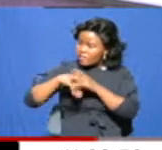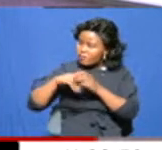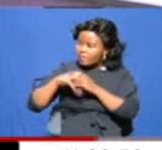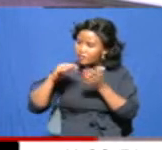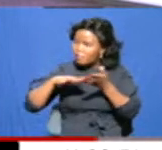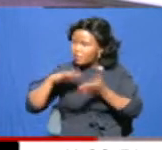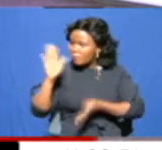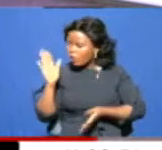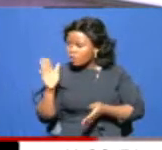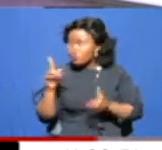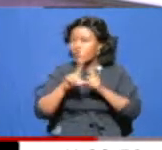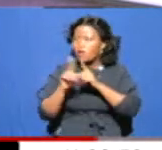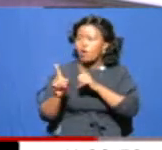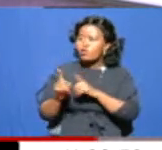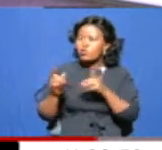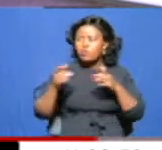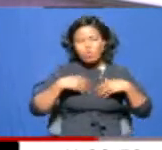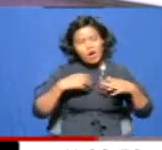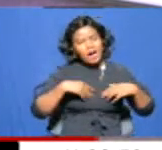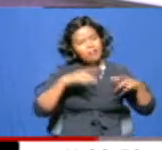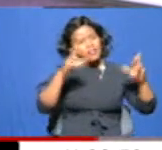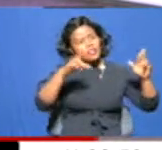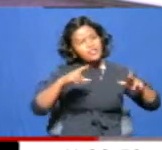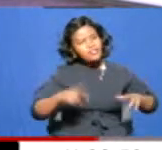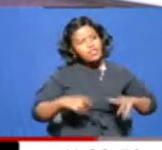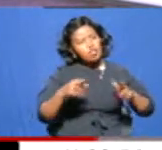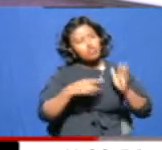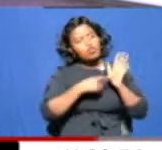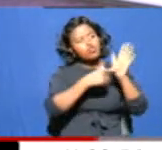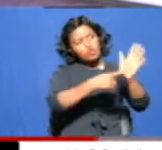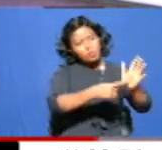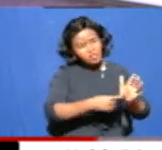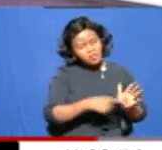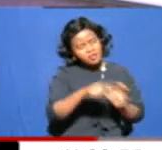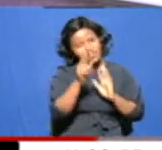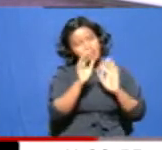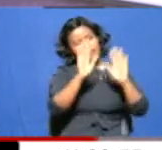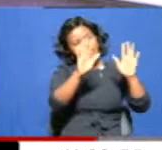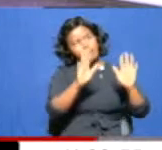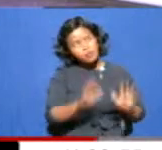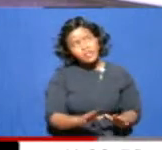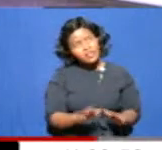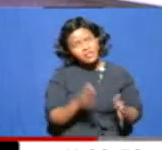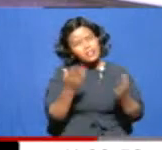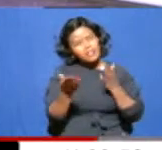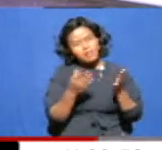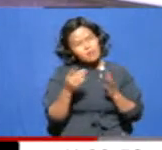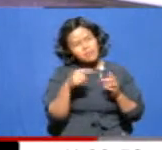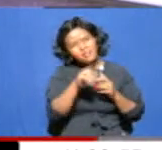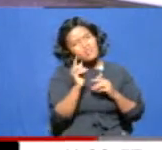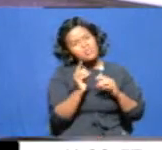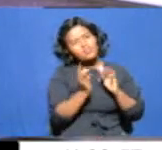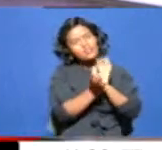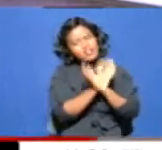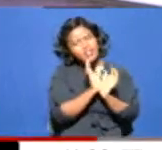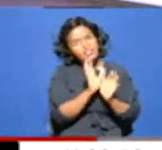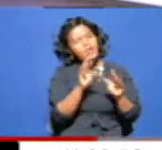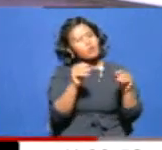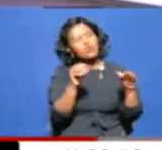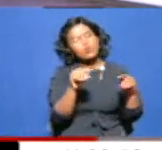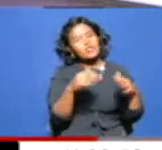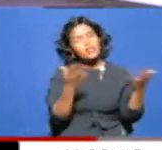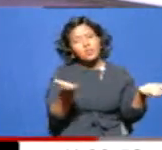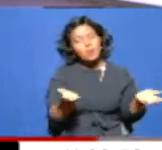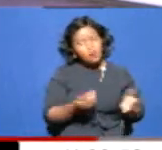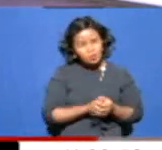such a, you know, mm-hmm. an international showpiece, it also counts for that. So maybe are these stadiums quality? We do have how stadiums. How many stadiums are do